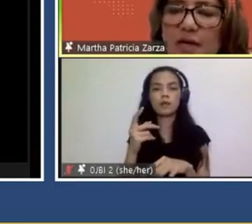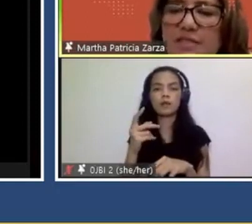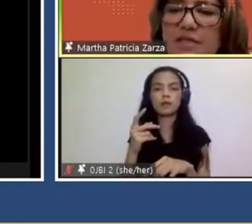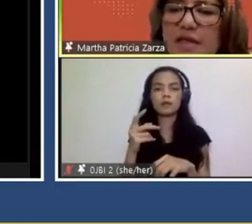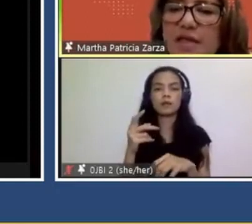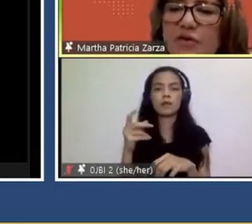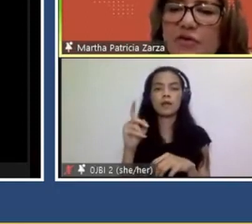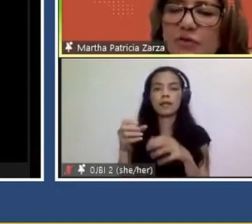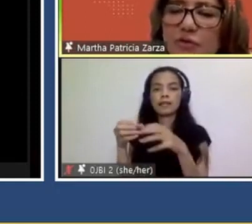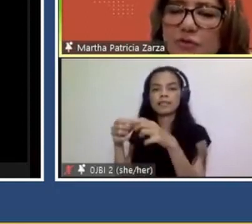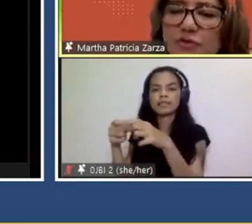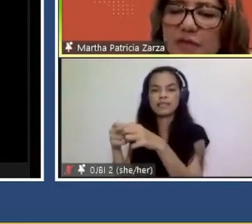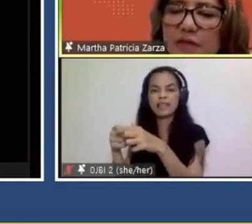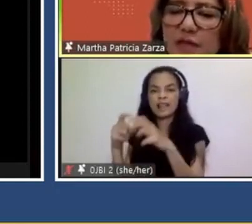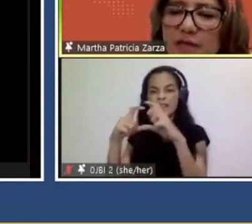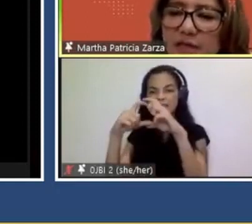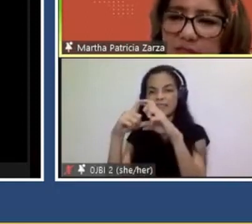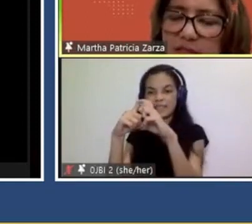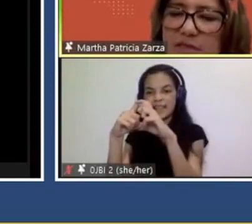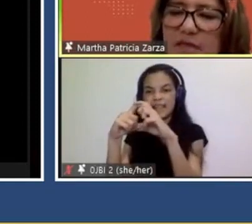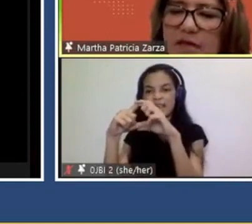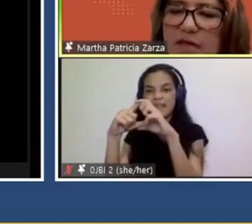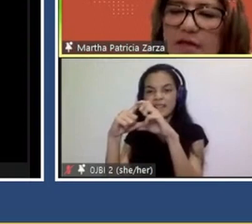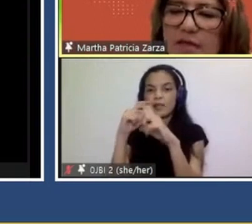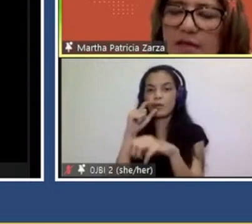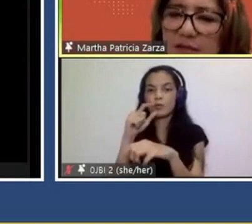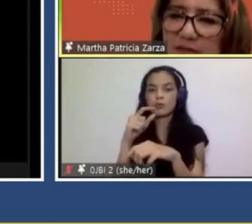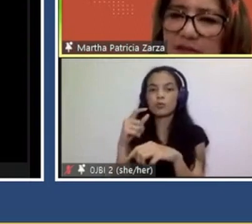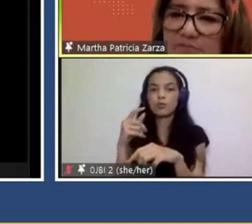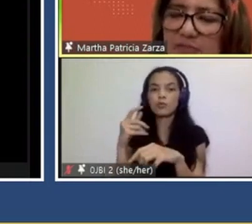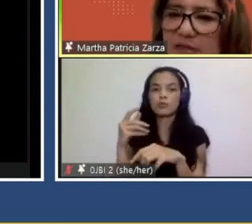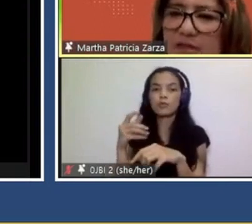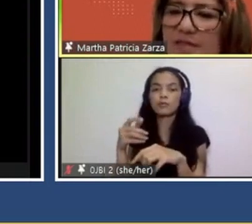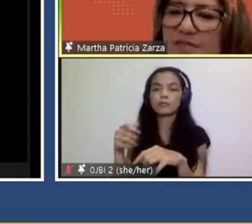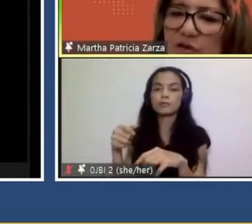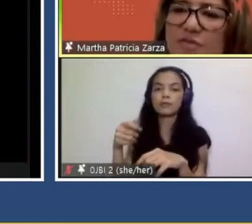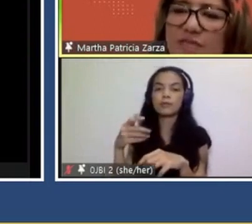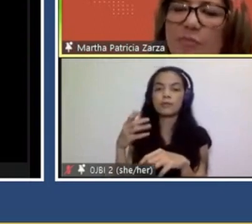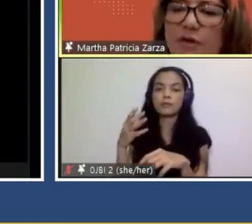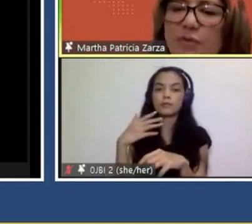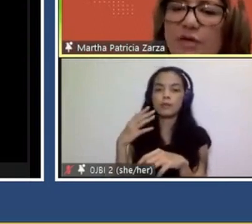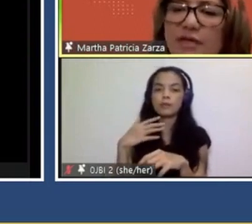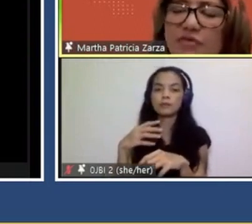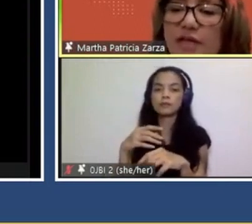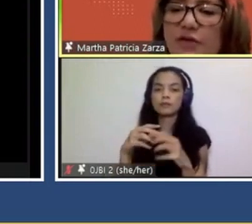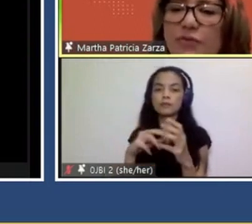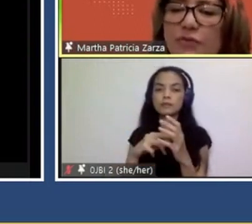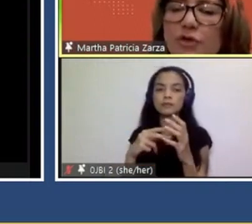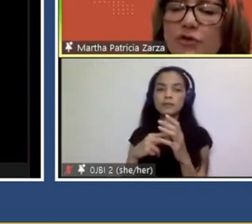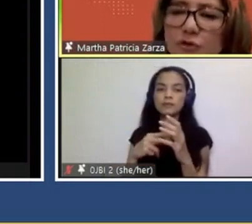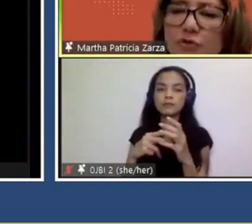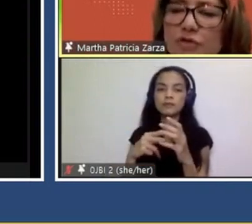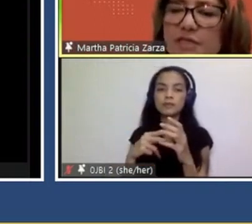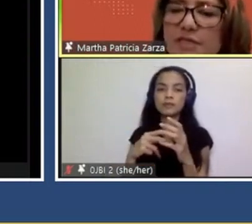small ones in order to use the heating that it is going to escape. We try